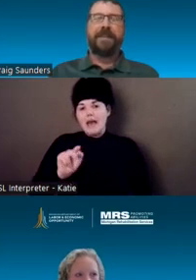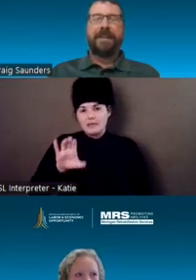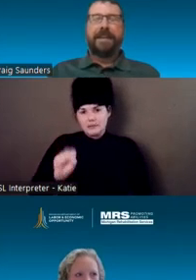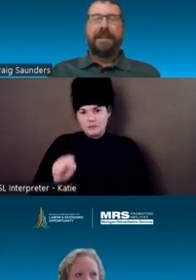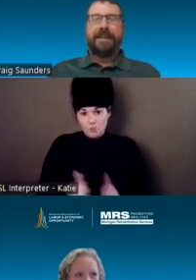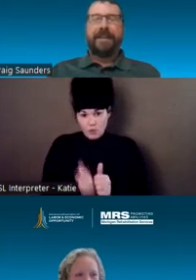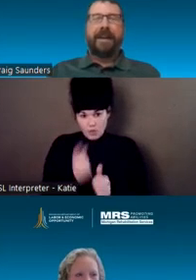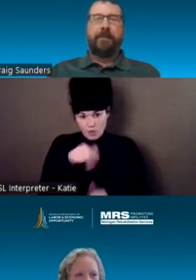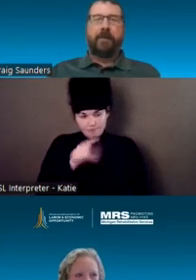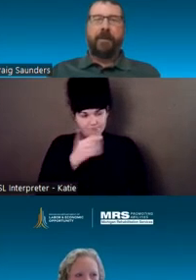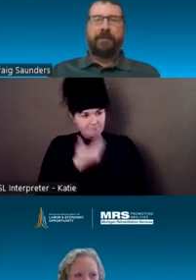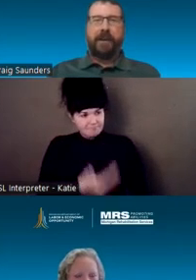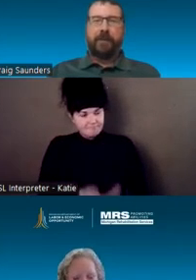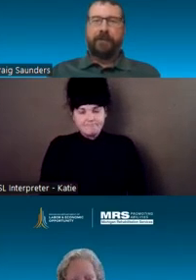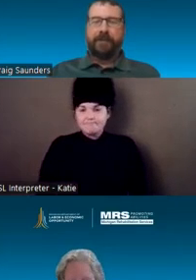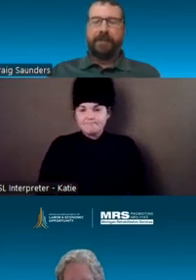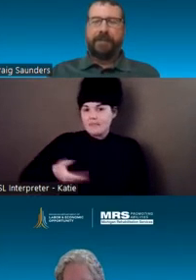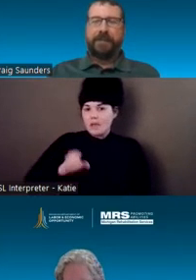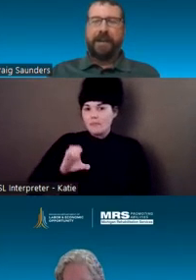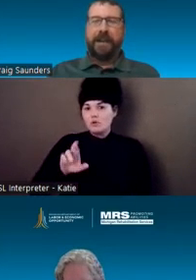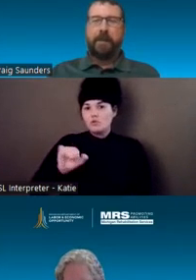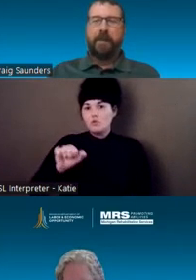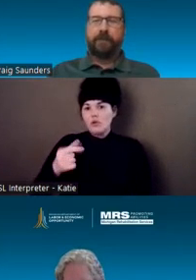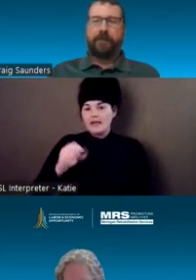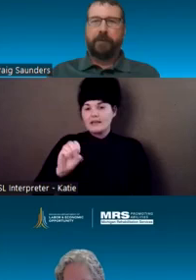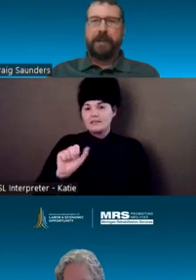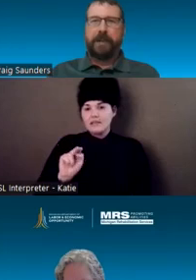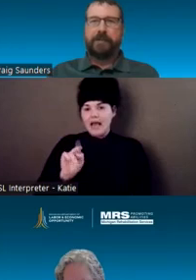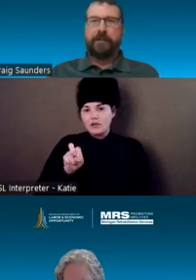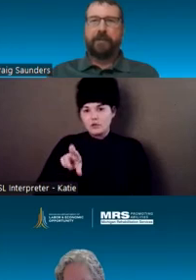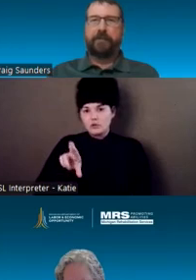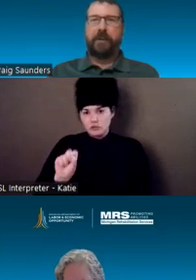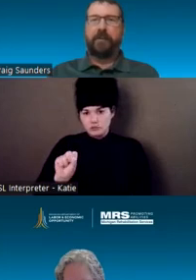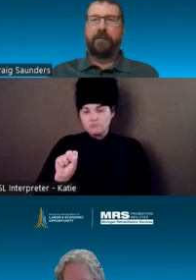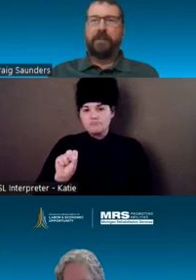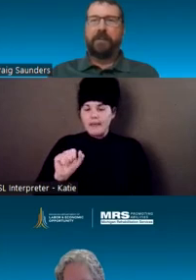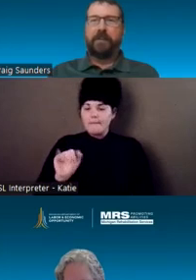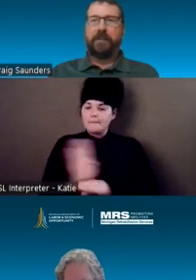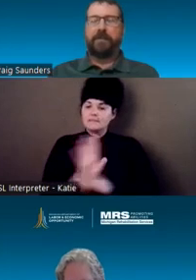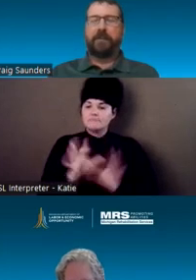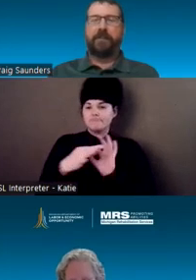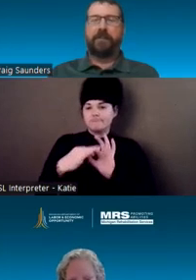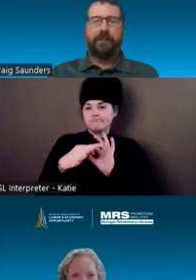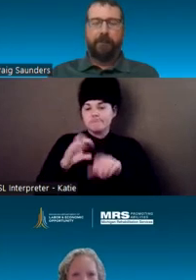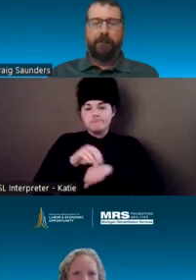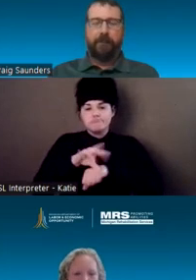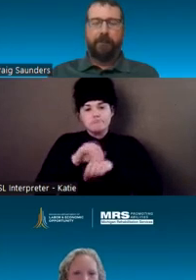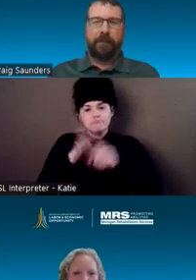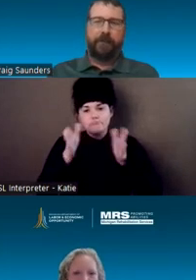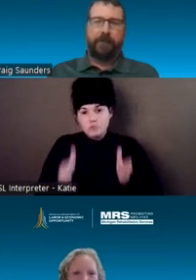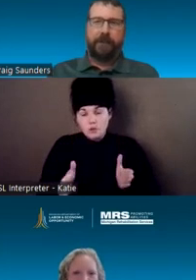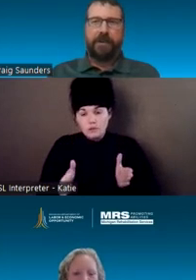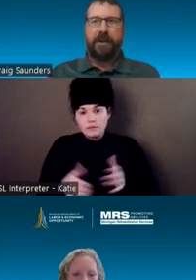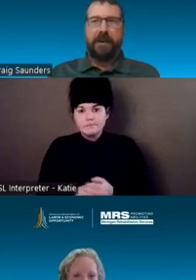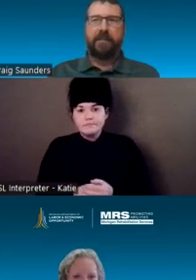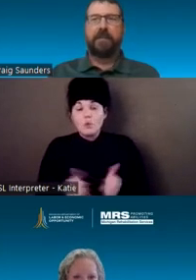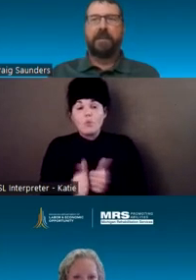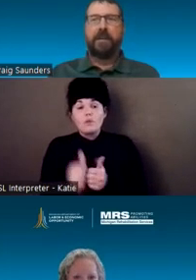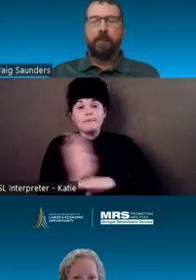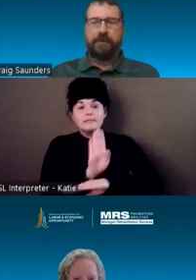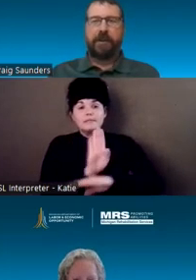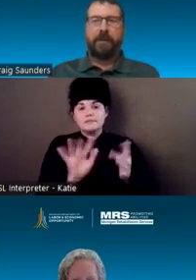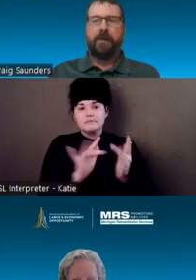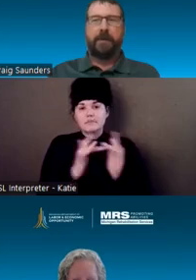you. And I am Craig Saunders. I am a business relations consultant with the Business Network Division